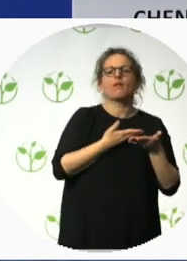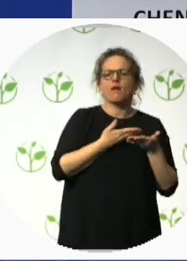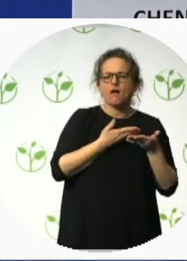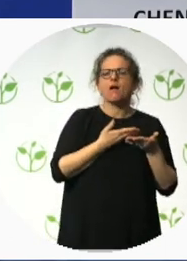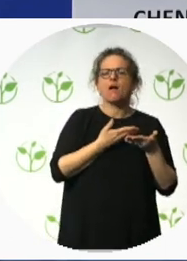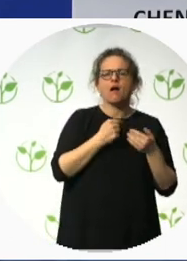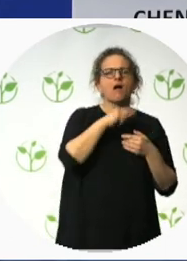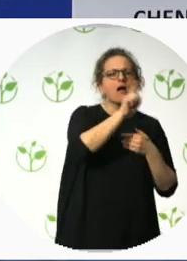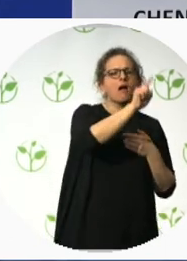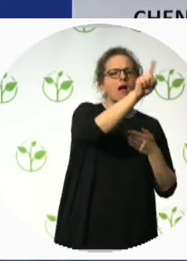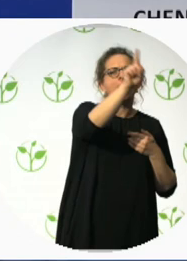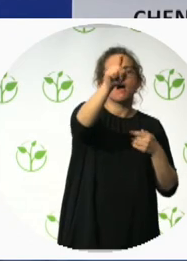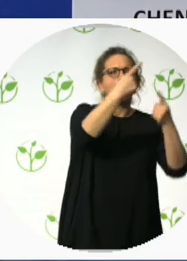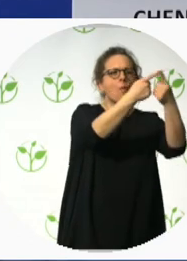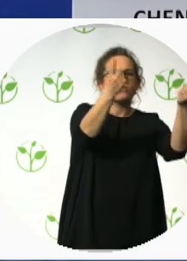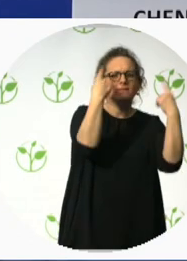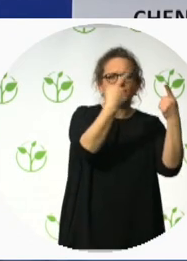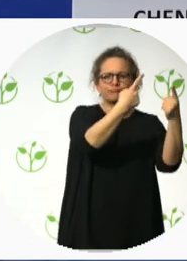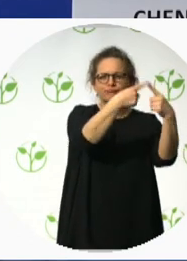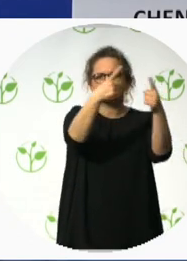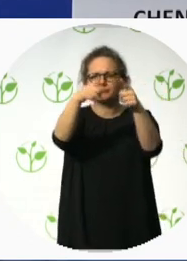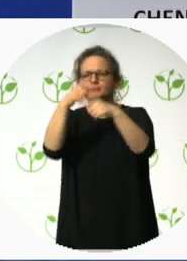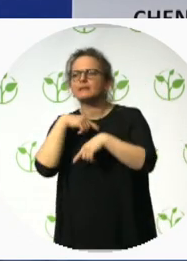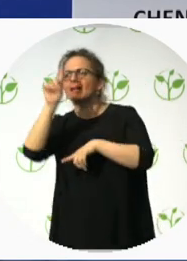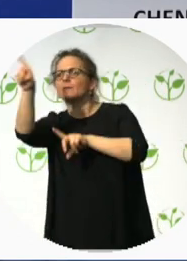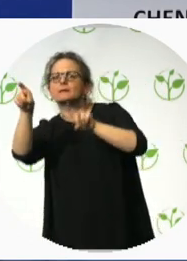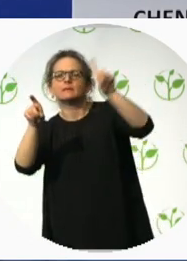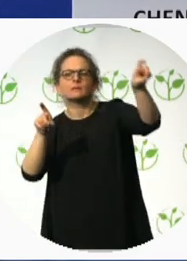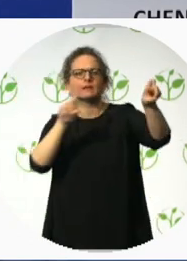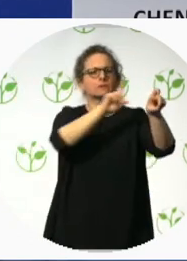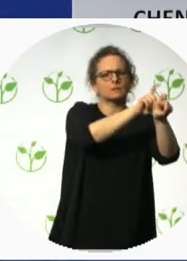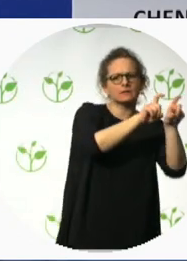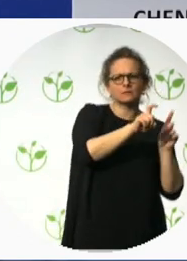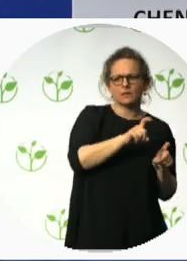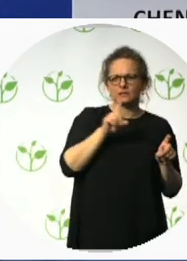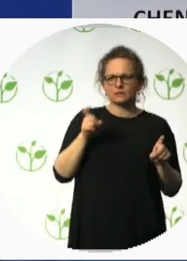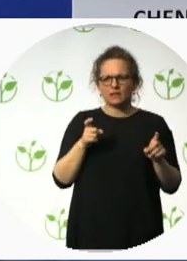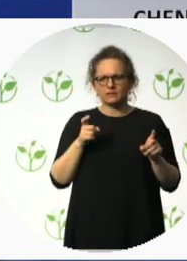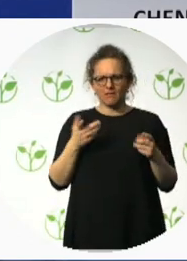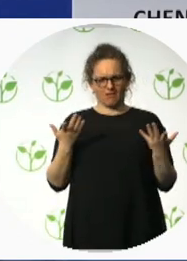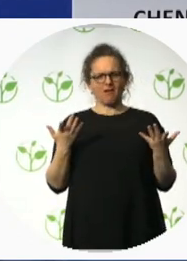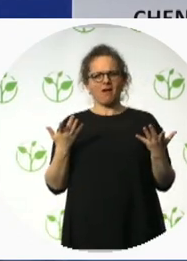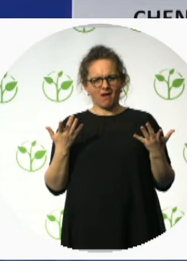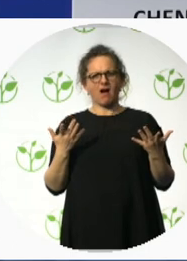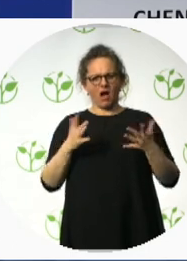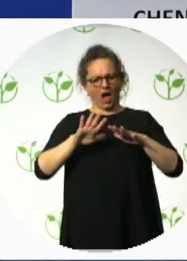interested in setting up a sign linguistics research center, is willing to help